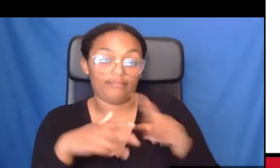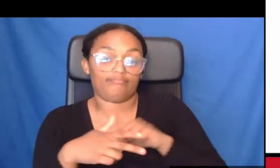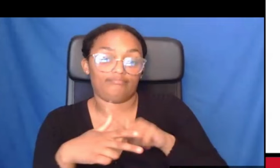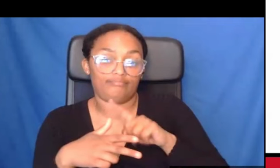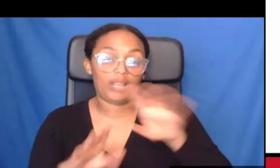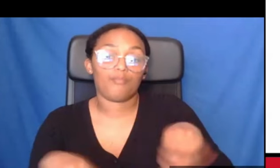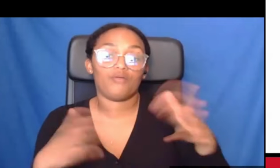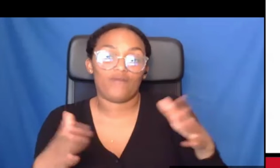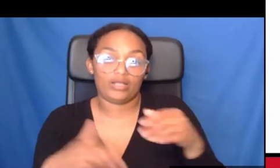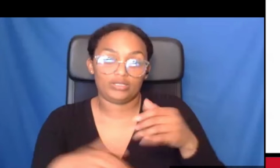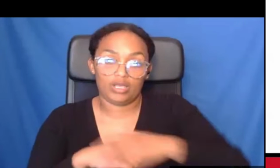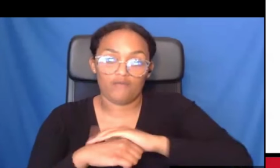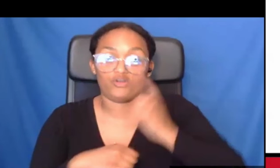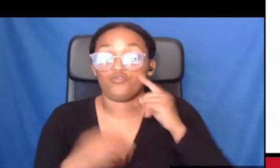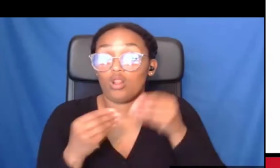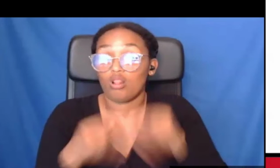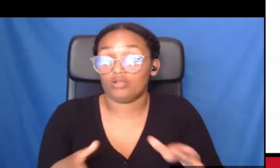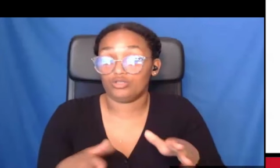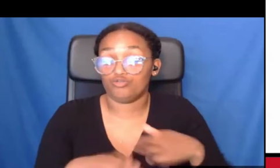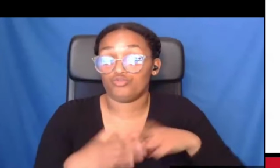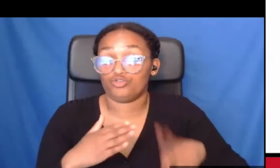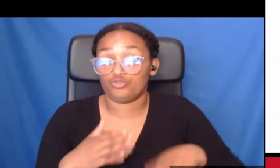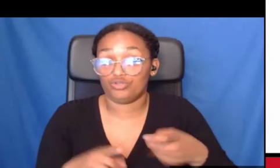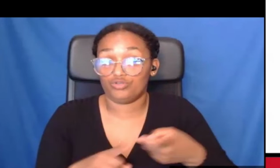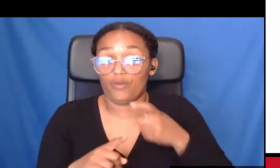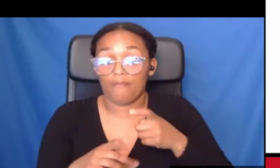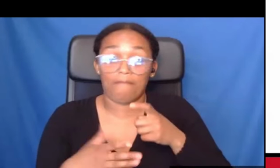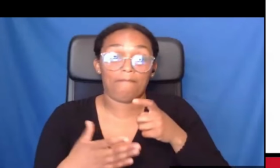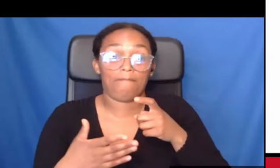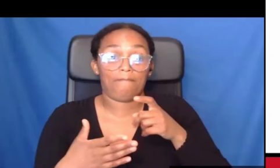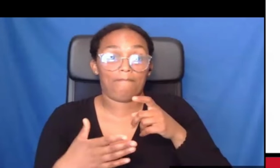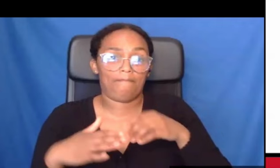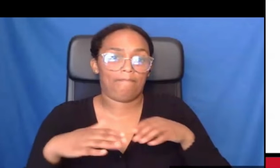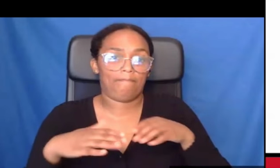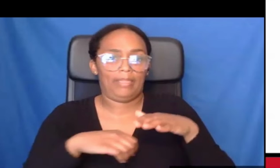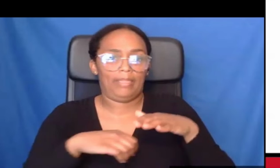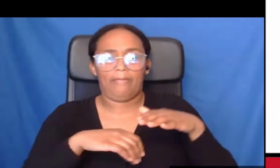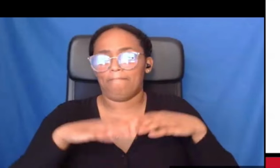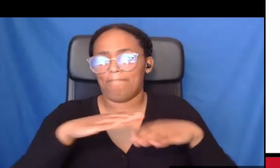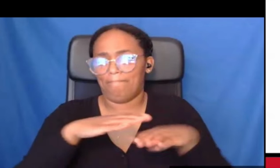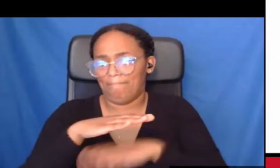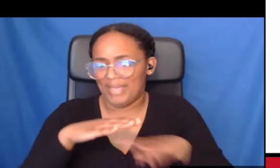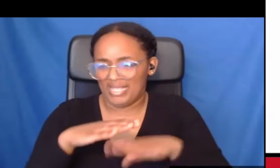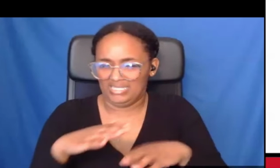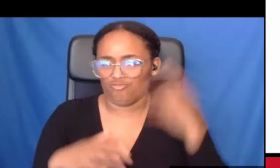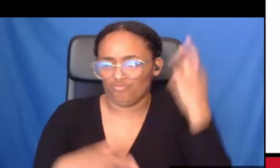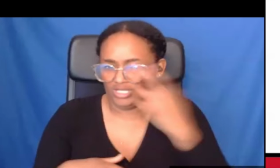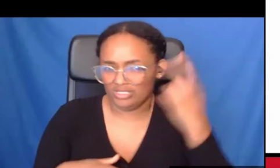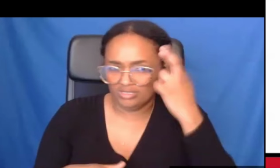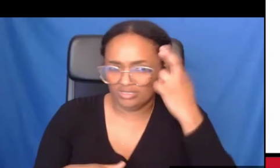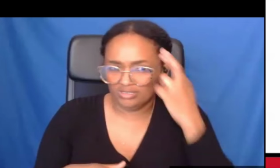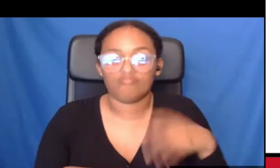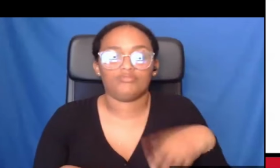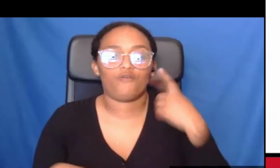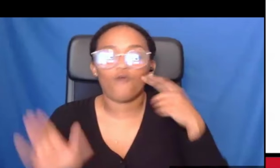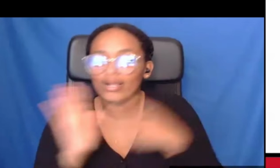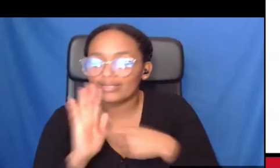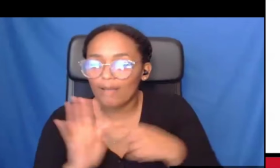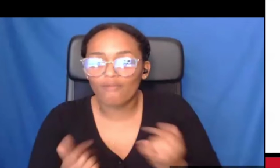for losses resulting from a basic set of perils: fire, lightning, windstorm, hail,